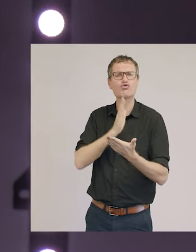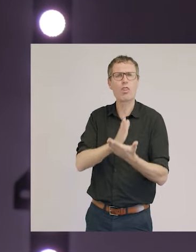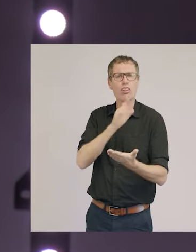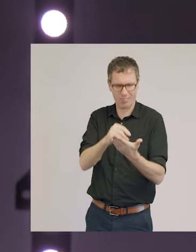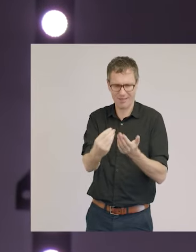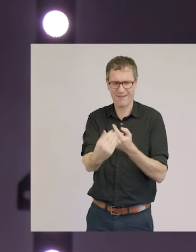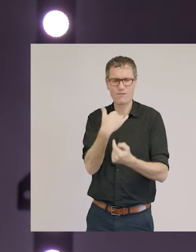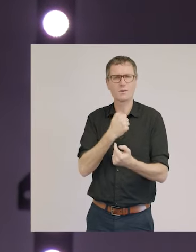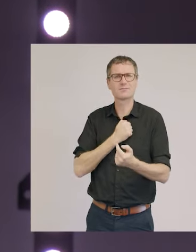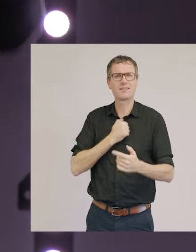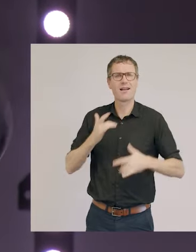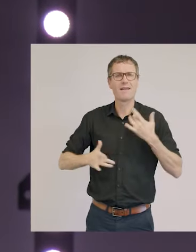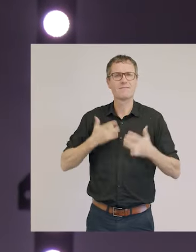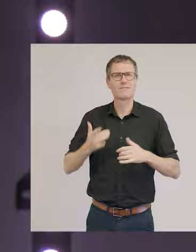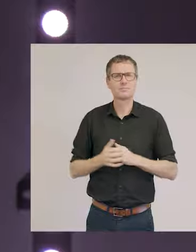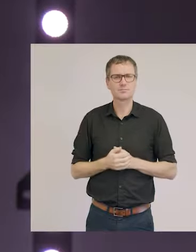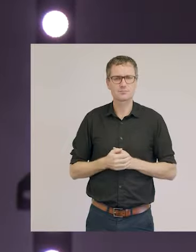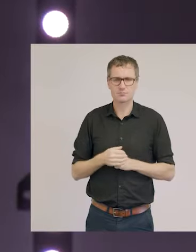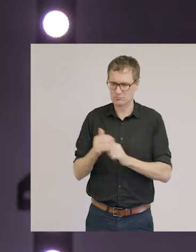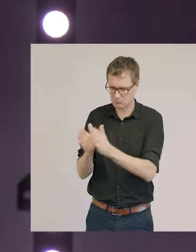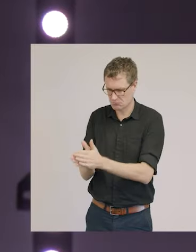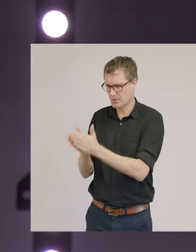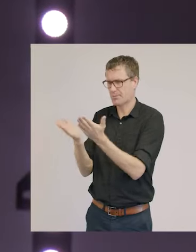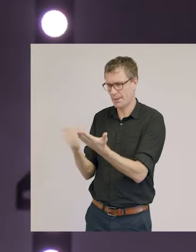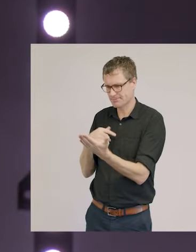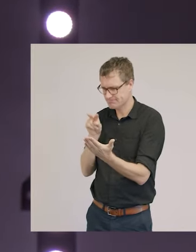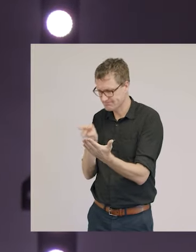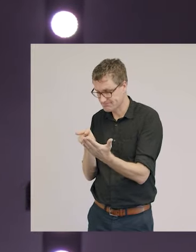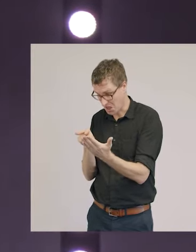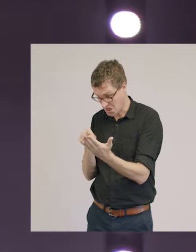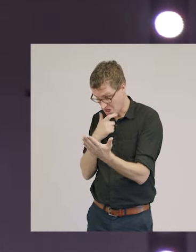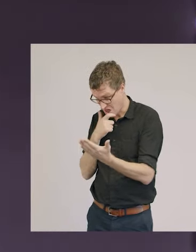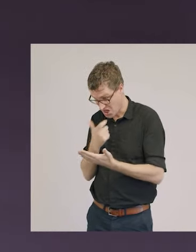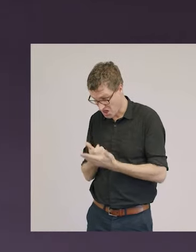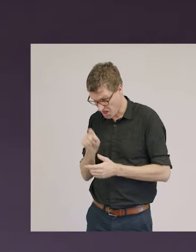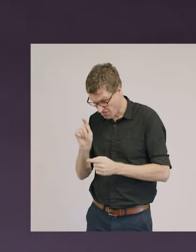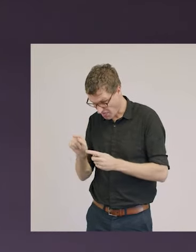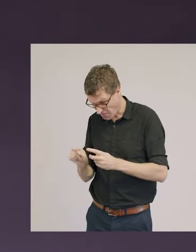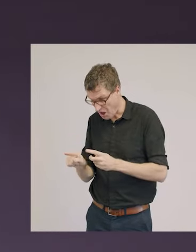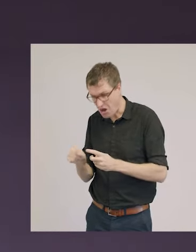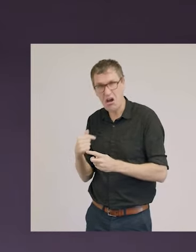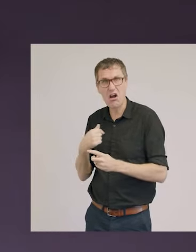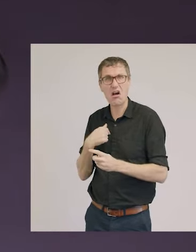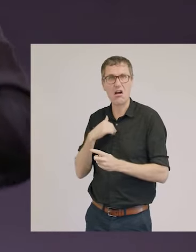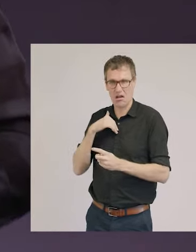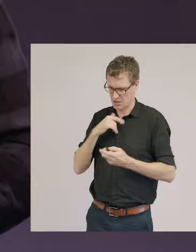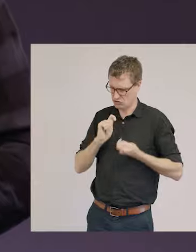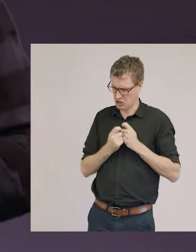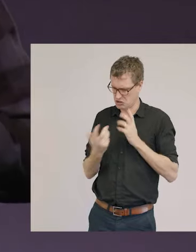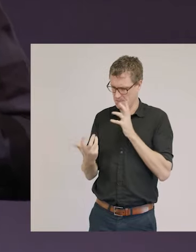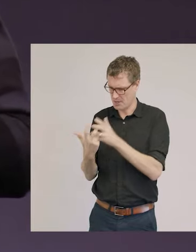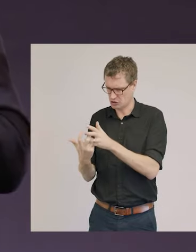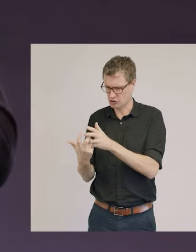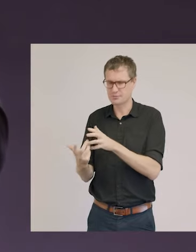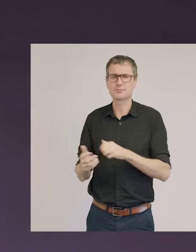And it dictates the way we live our lives. So I look at the Bible and I look at it and I say, oh my goodness, it says that.